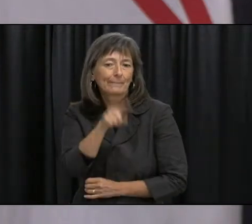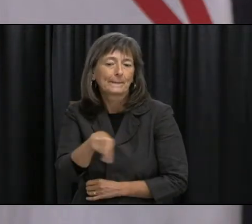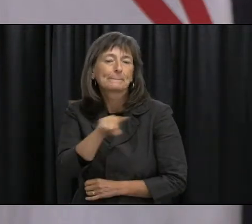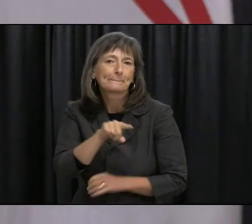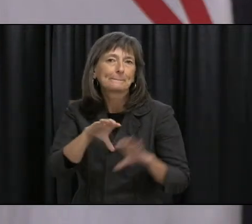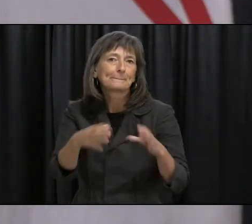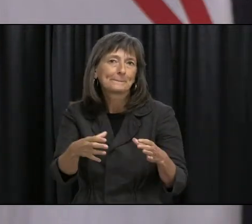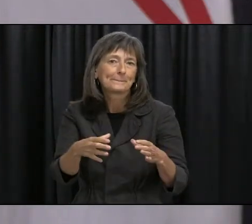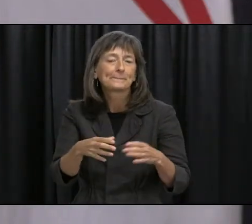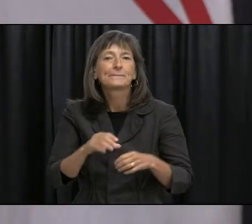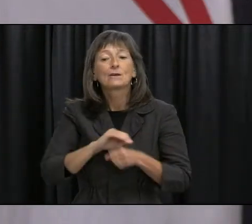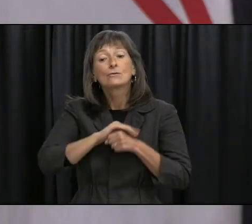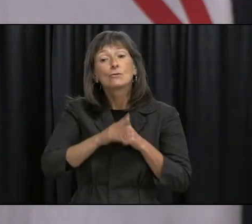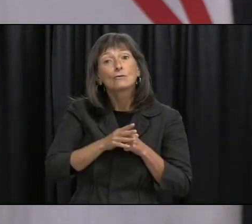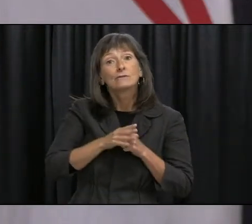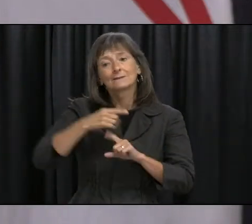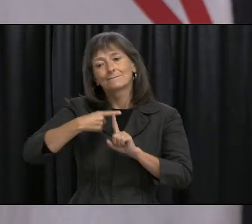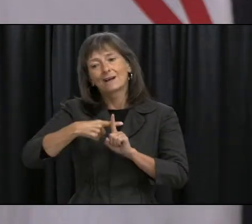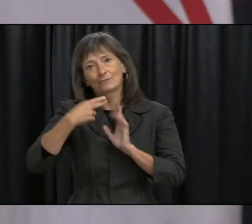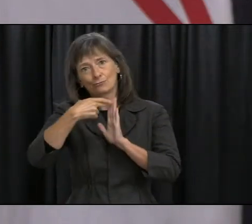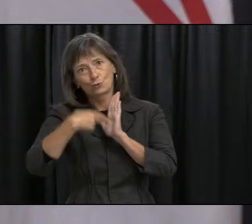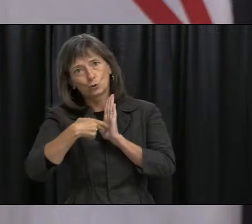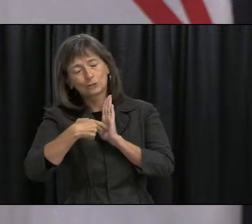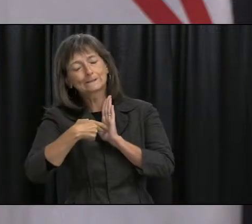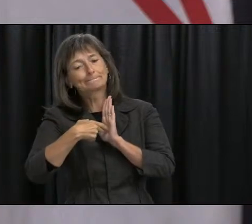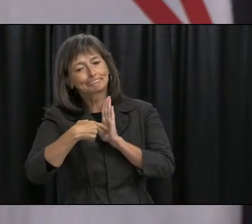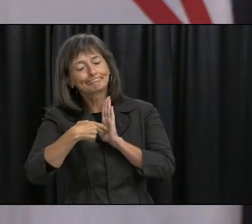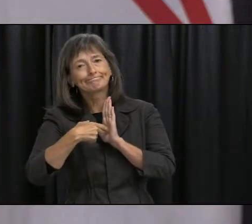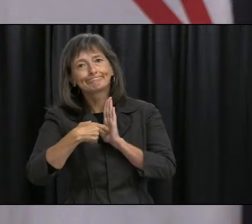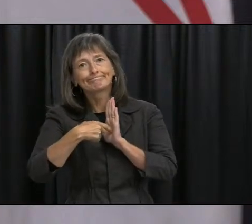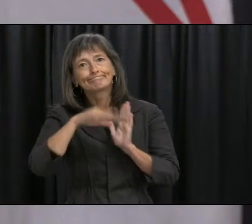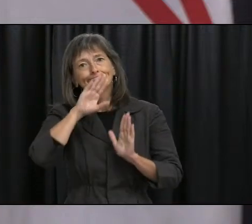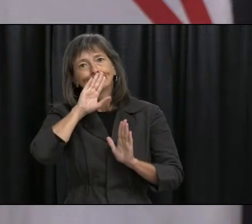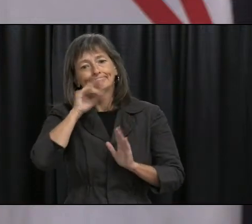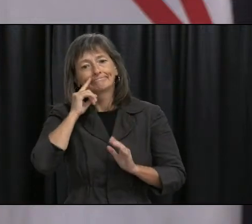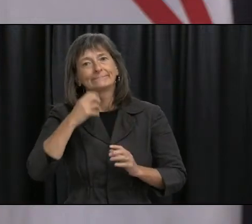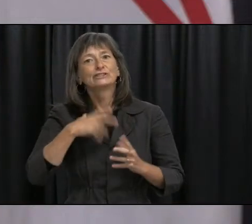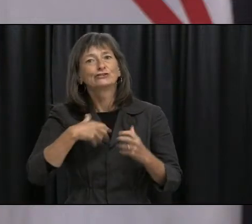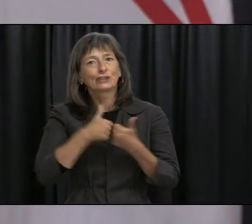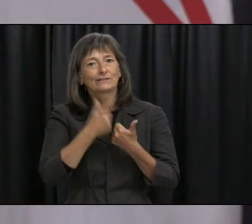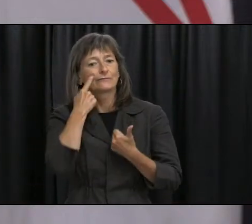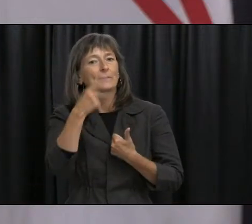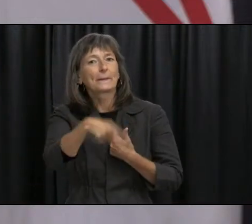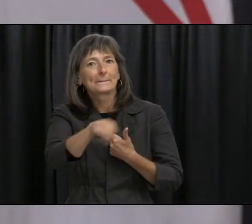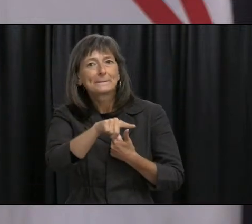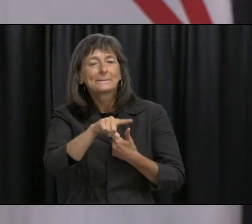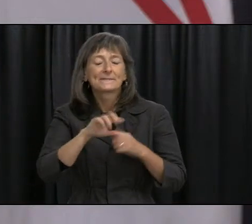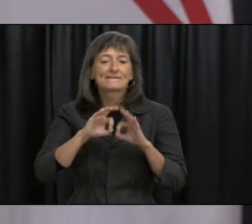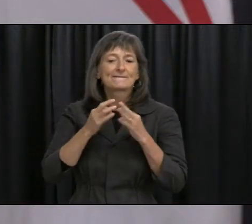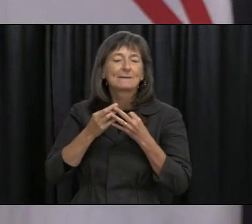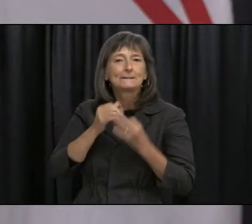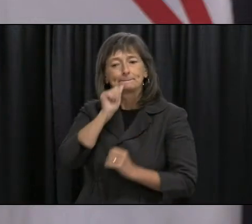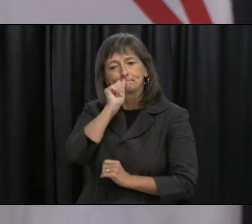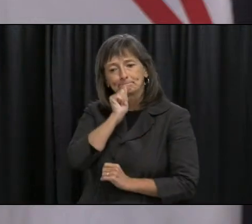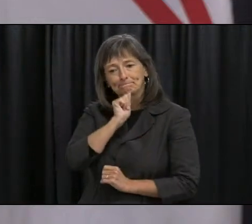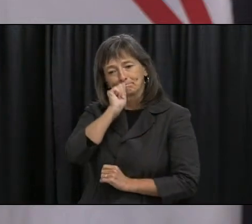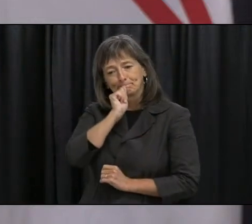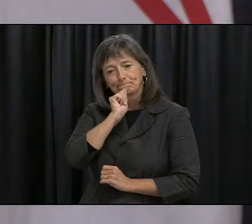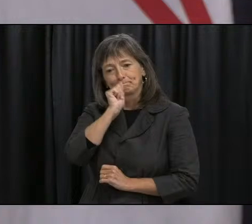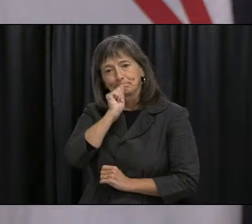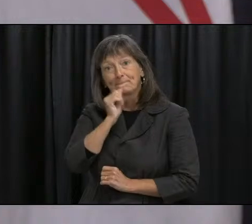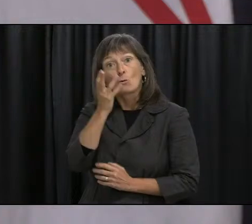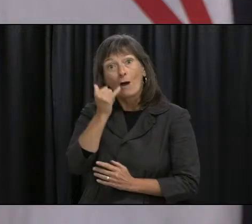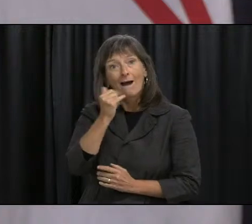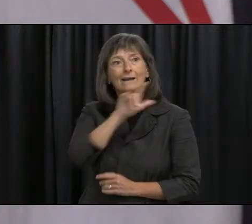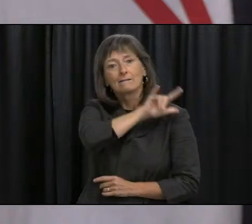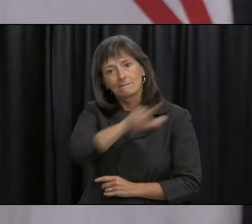COVID-19 and the public health measures in place have been particularly challenging for these workers and their families due to the requirement to self-isolate when